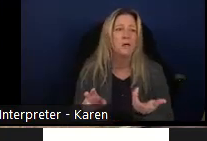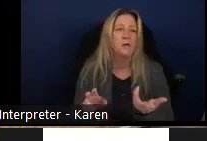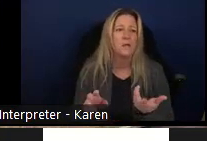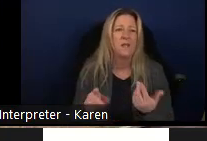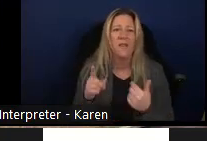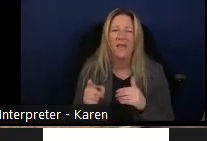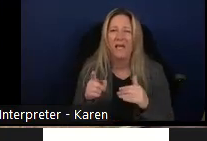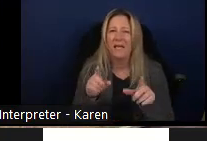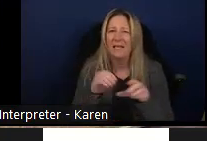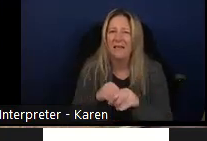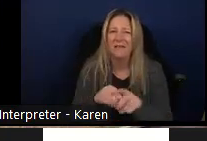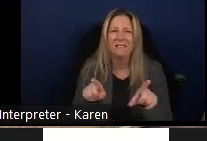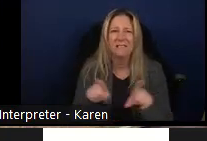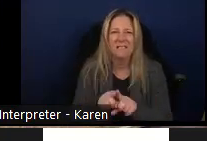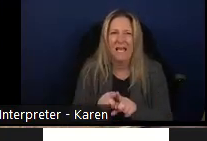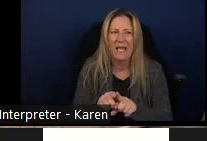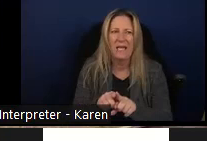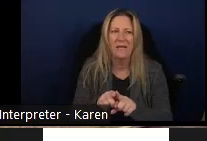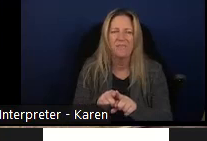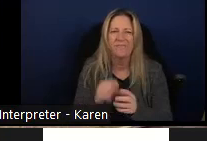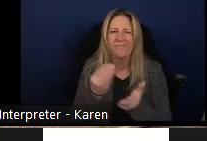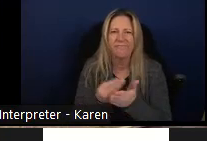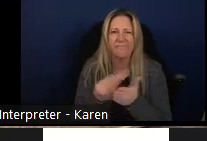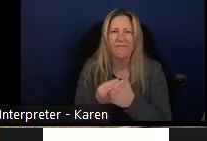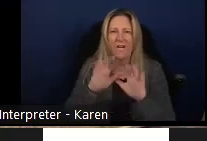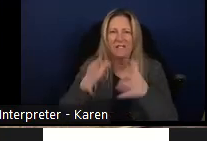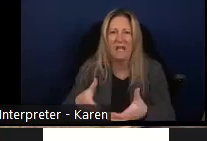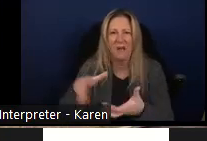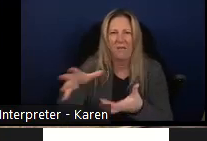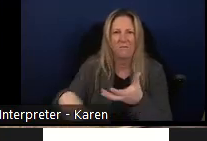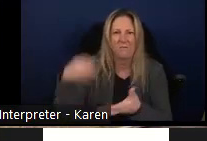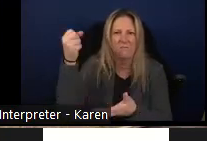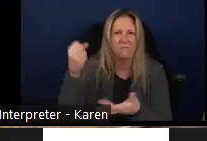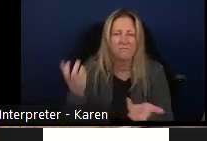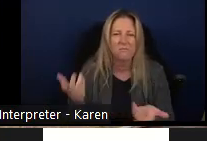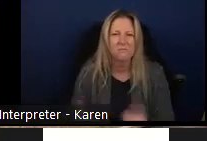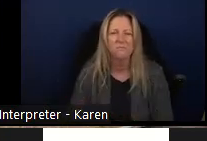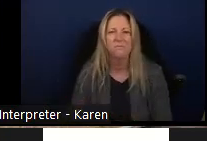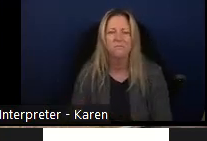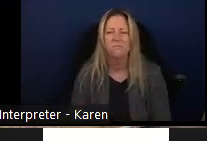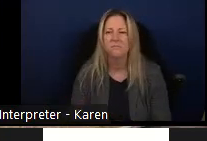the same funding arena that requires that?